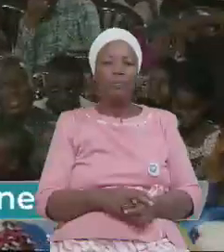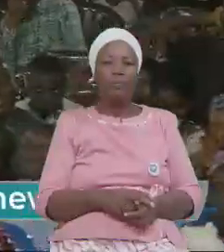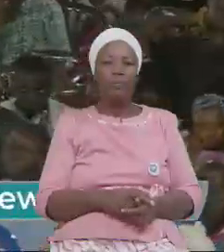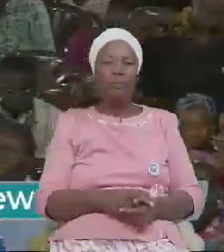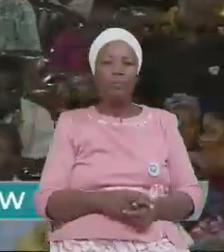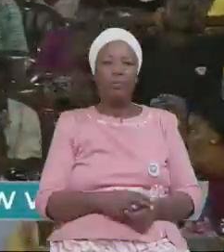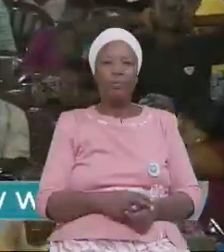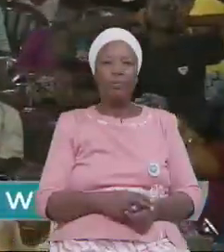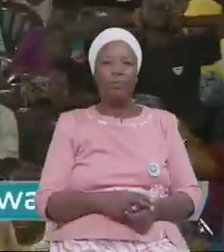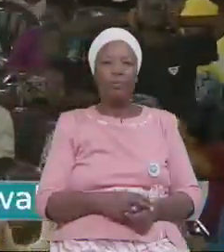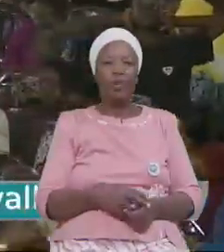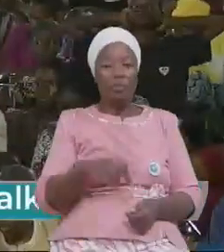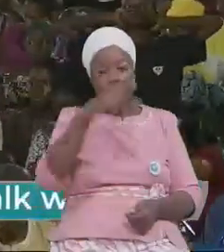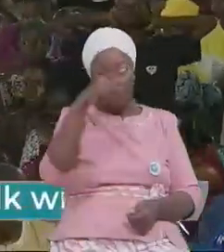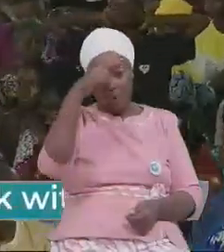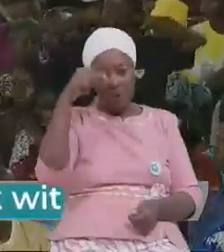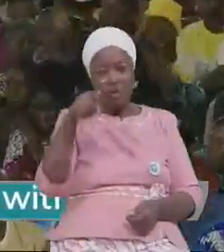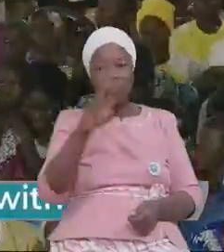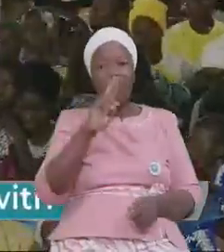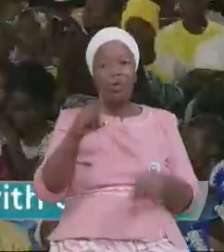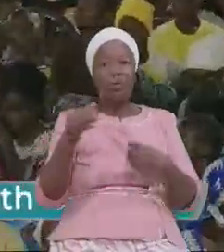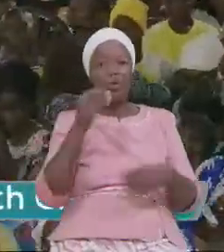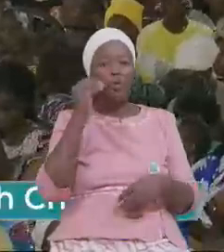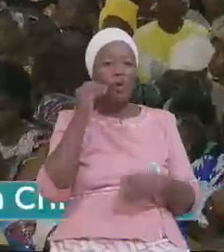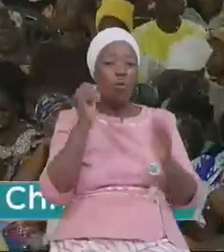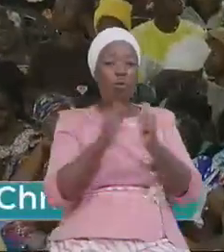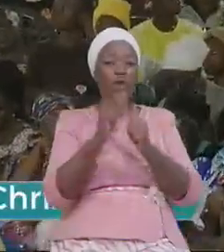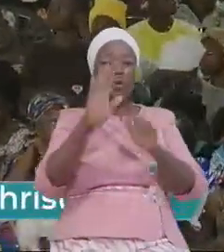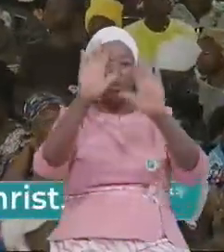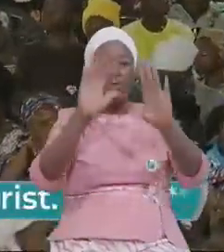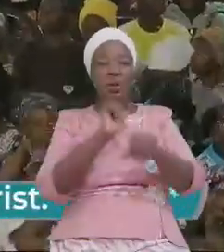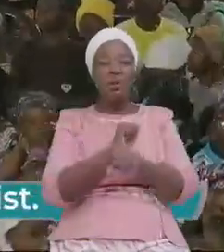you are going home with your miracle signs and wonders.